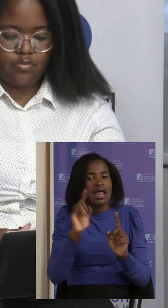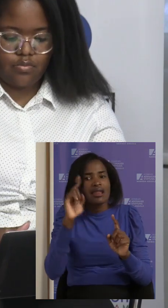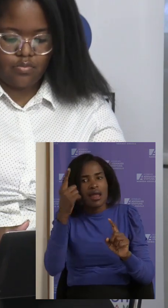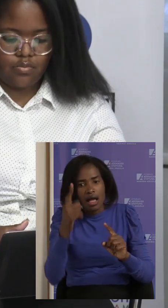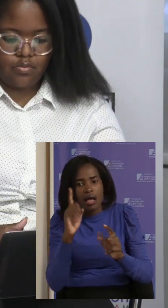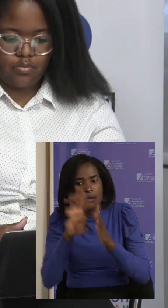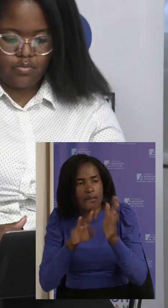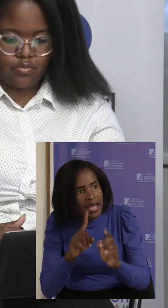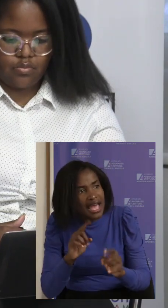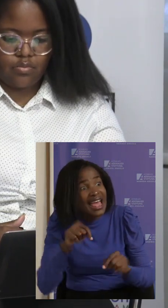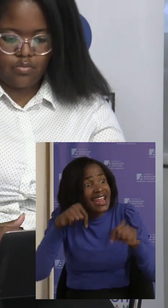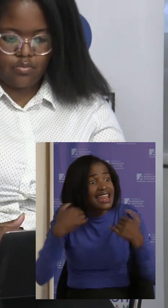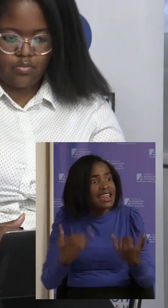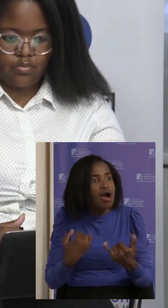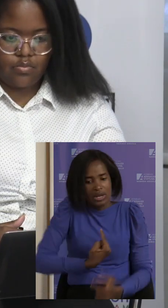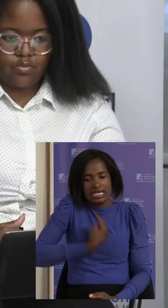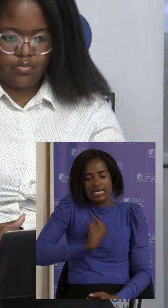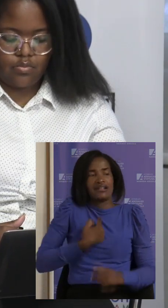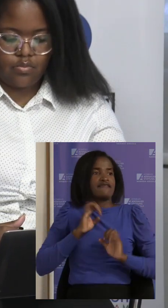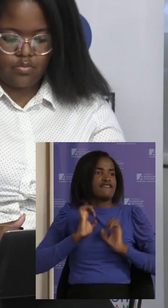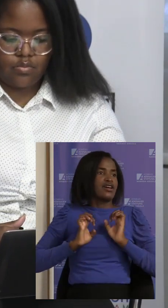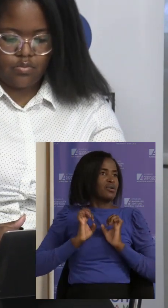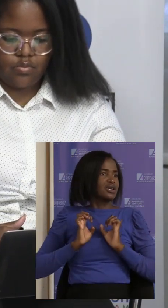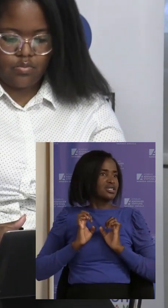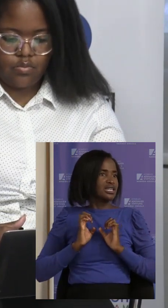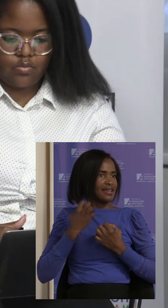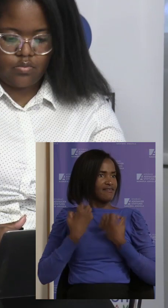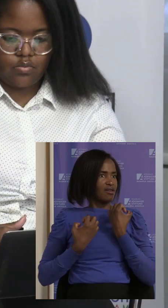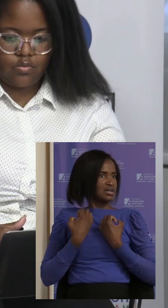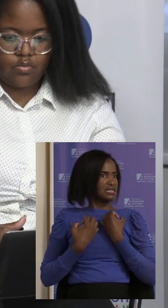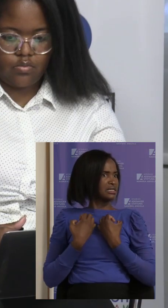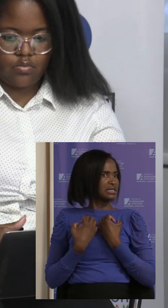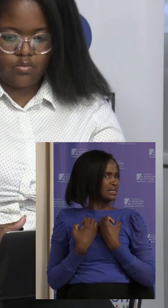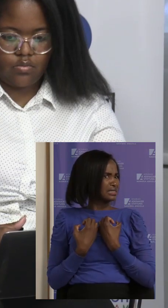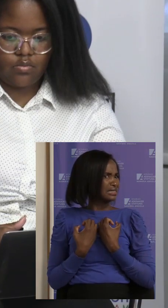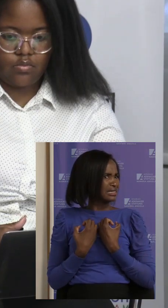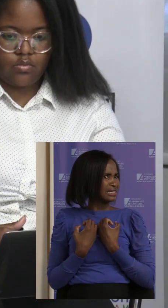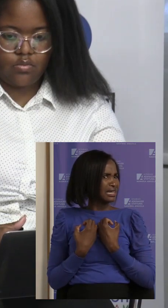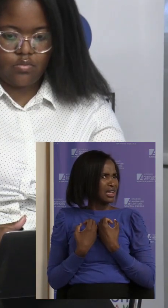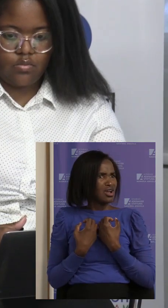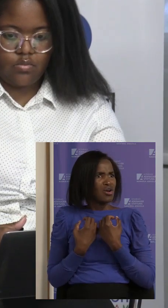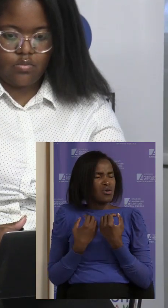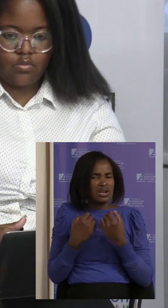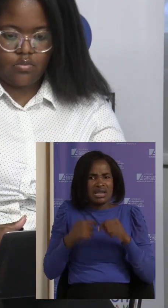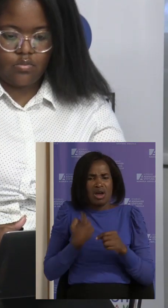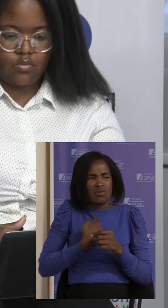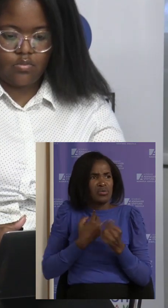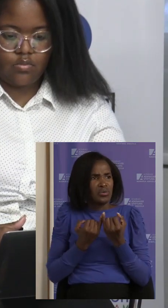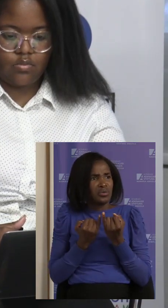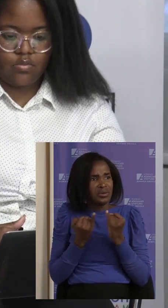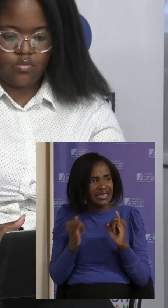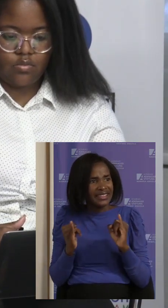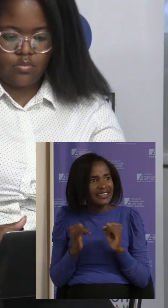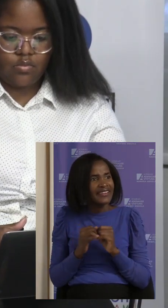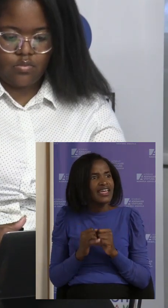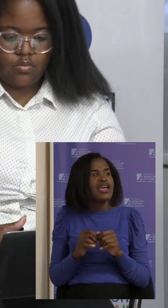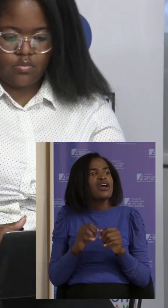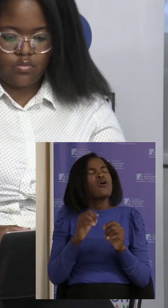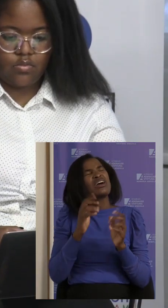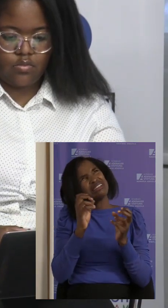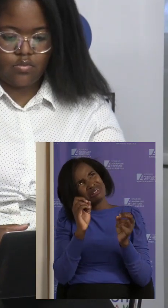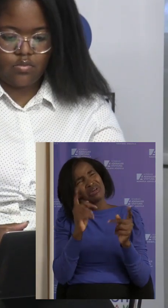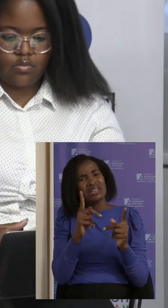have self-evaluation. We have grown independent. We should be able to evaluate